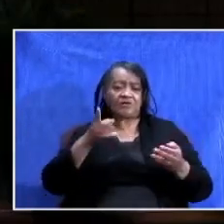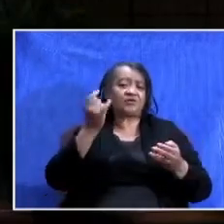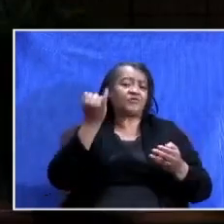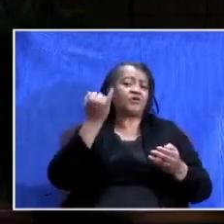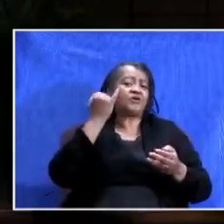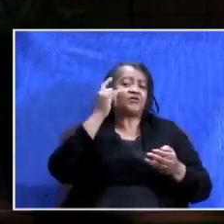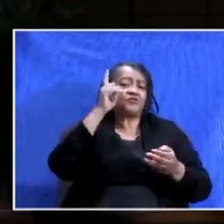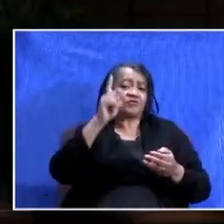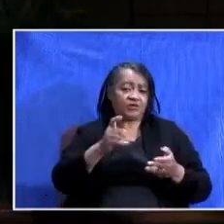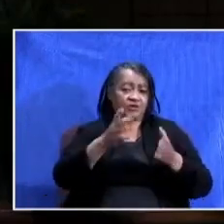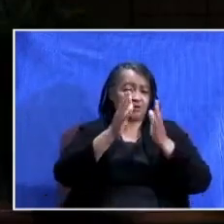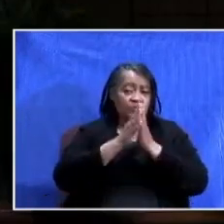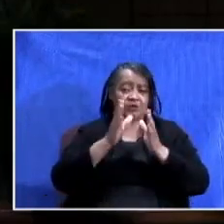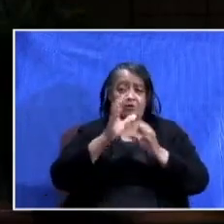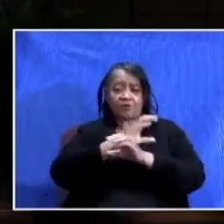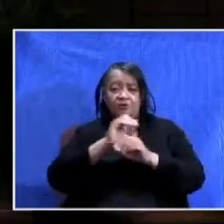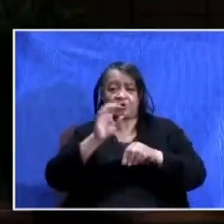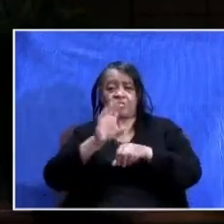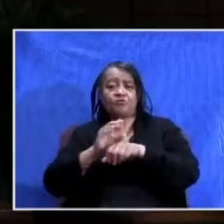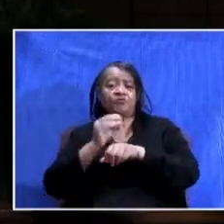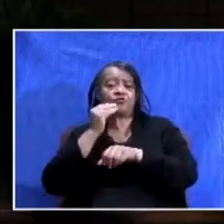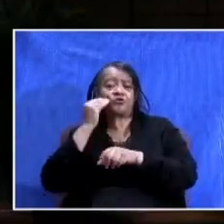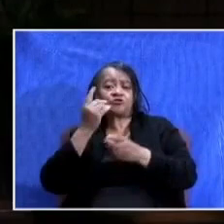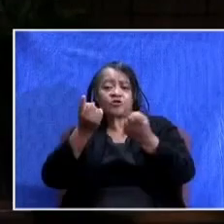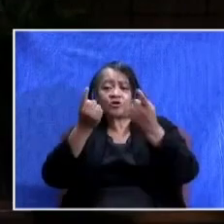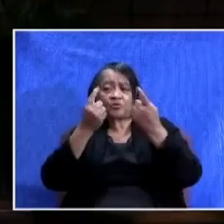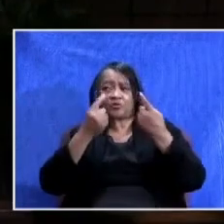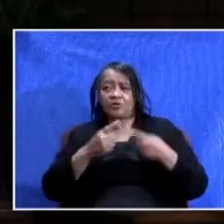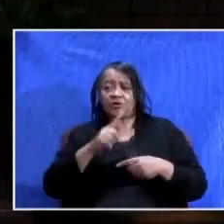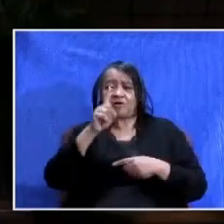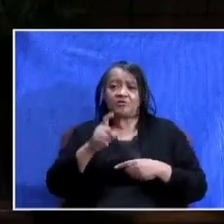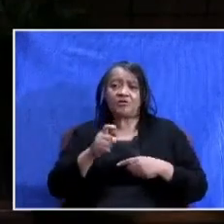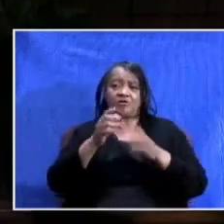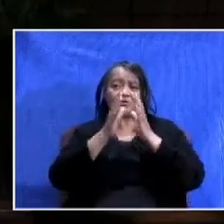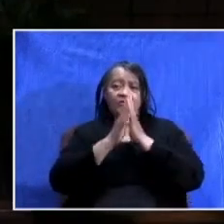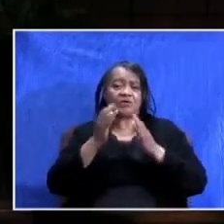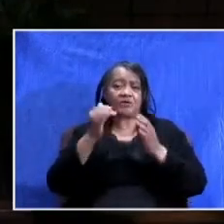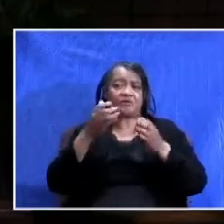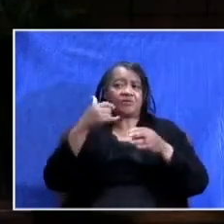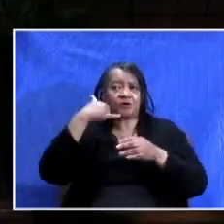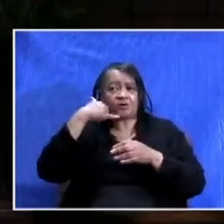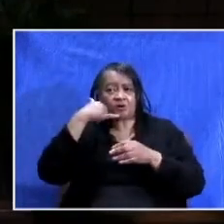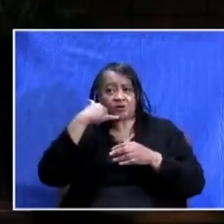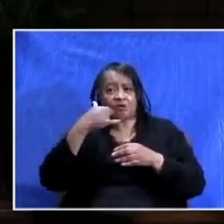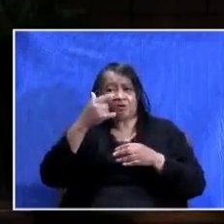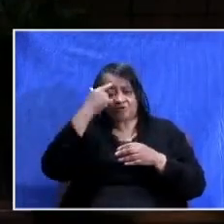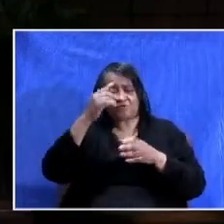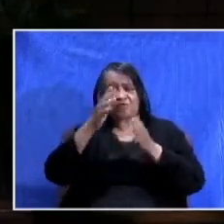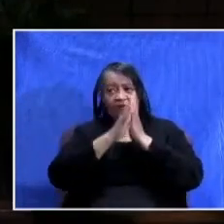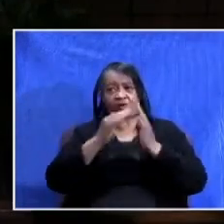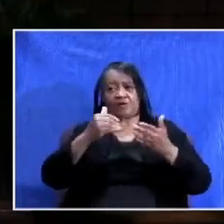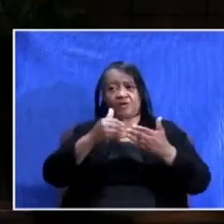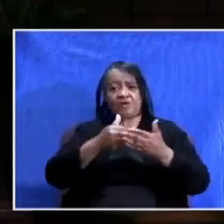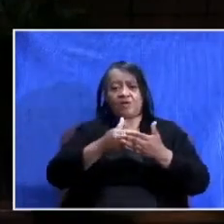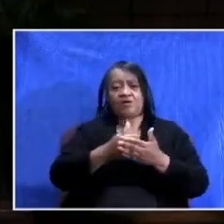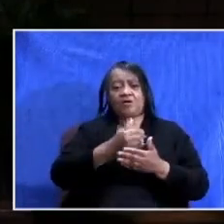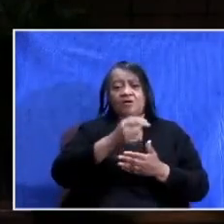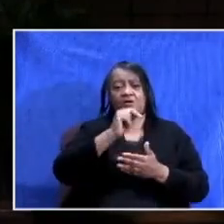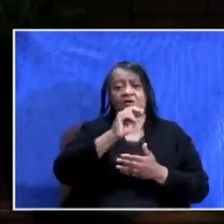way down. You don't have a church home, you want prayer, you come. You need prayer, call for prayer. New start